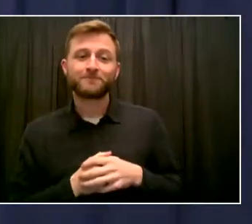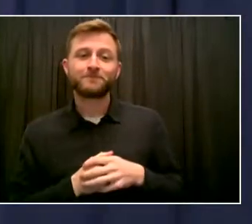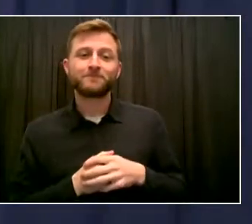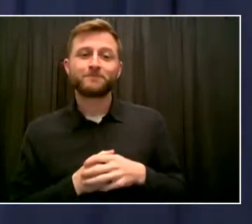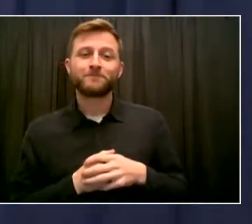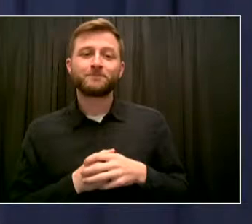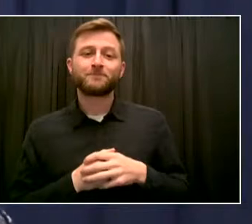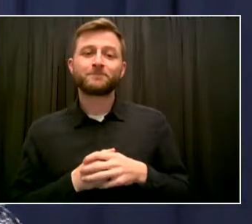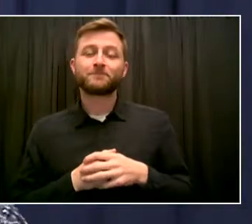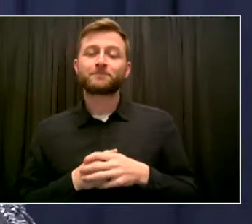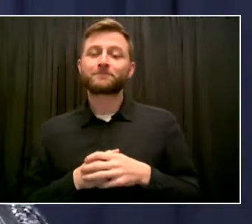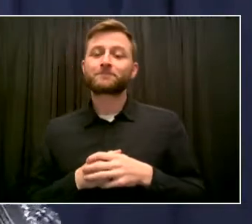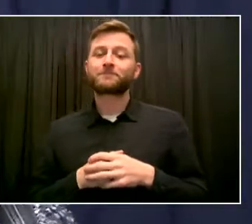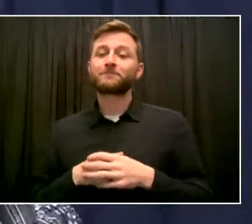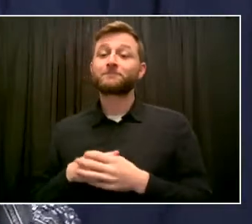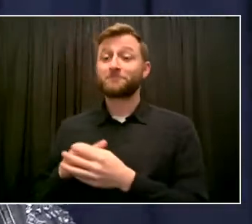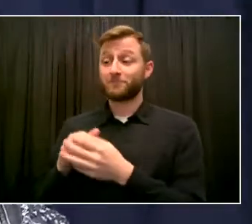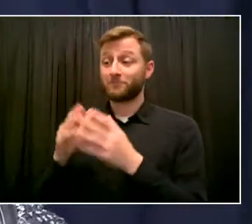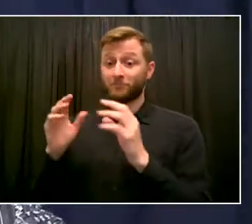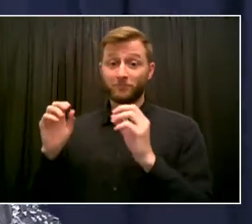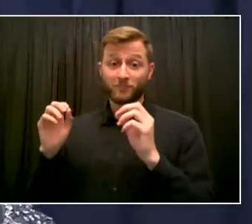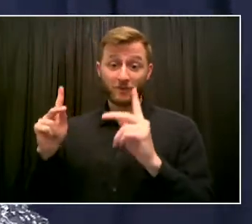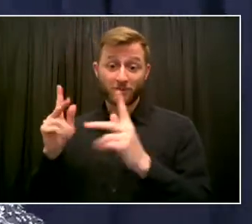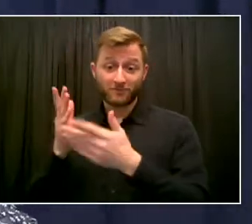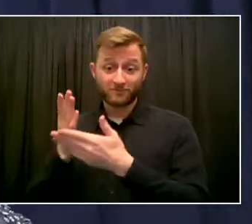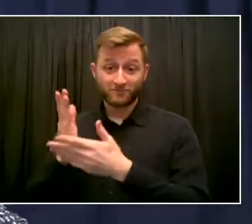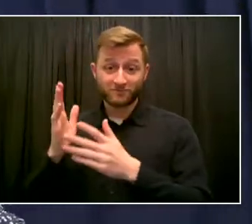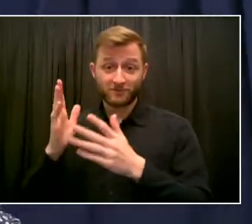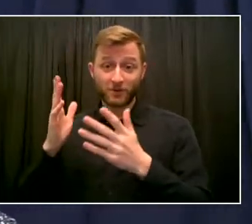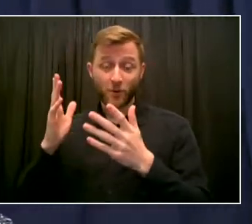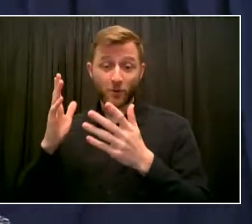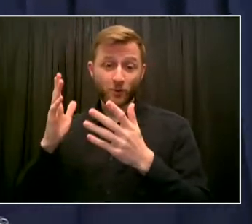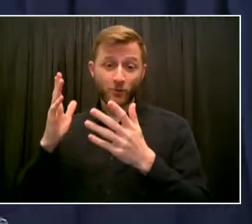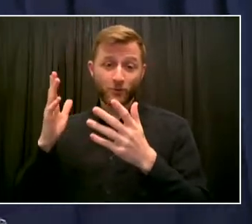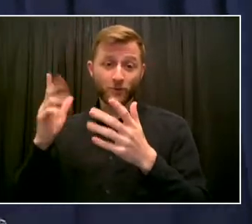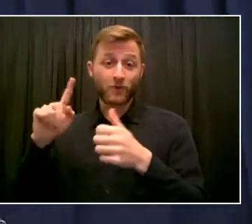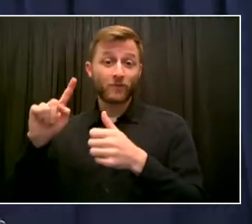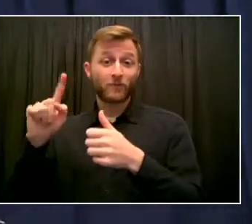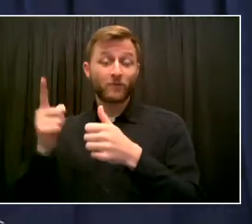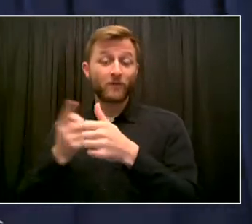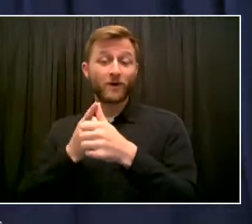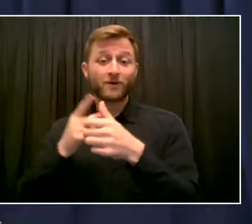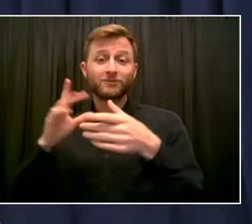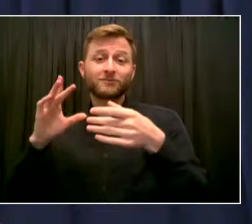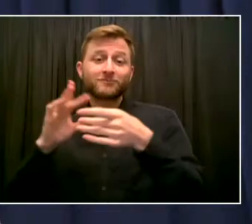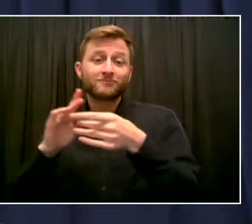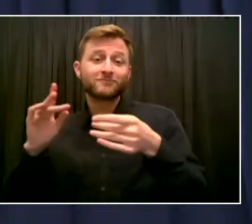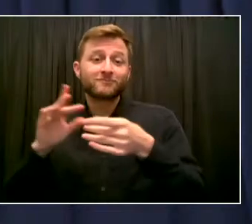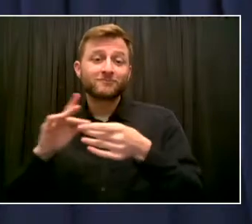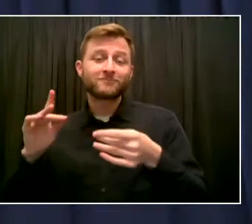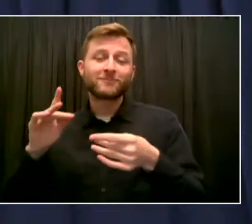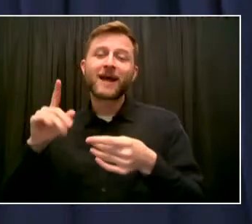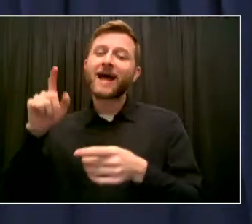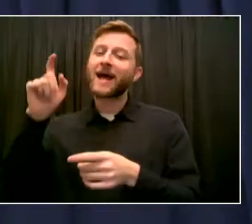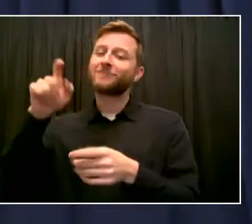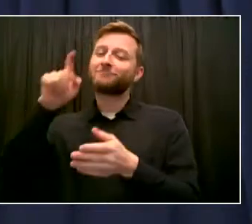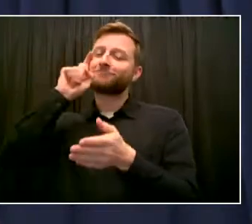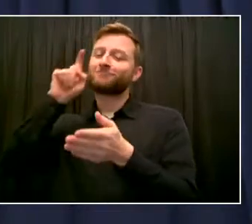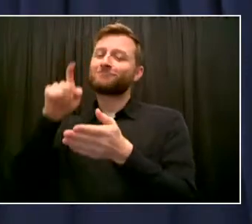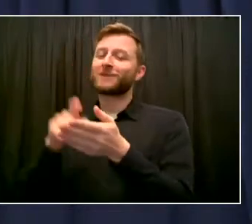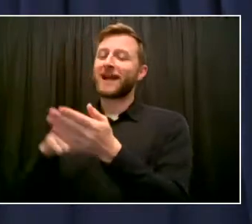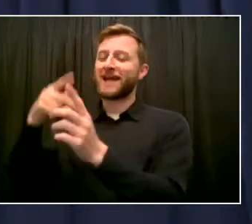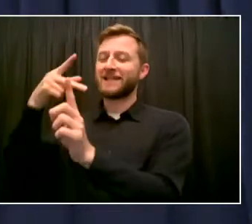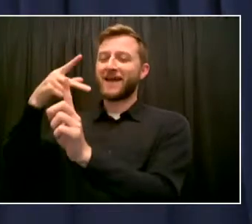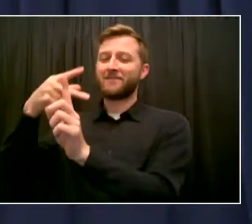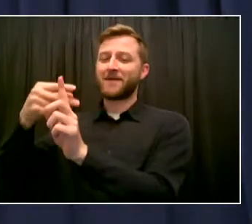All right. So the thing that I'll say, first of all, is to give a shout out to all of the vaccinators, like